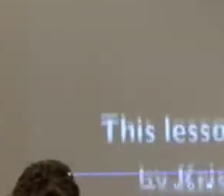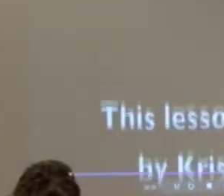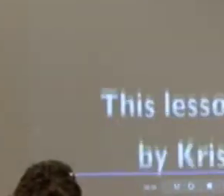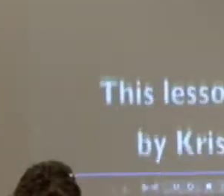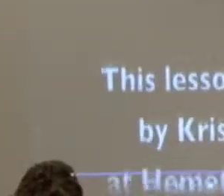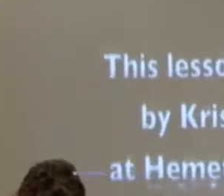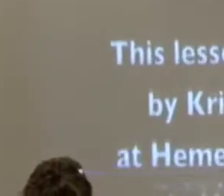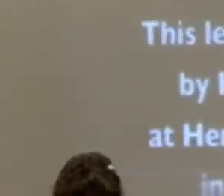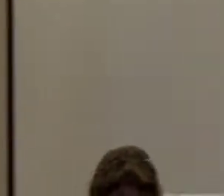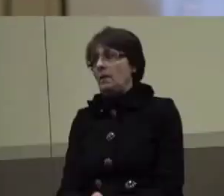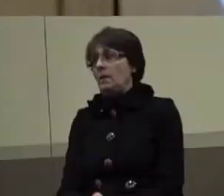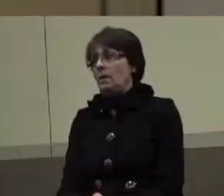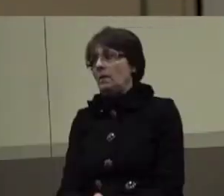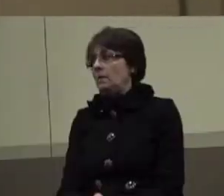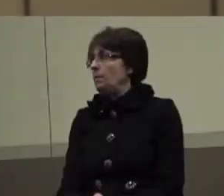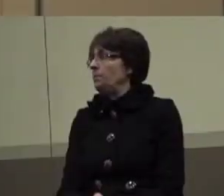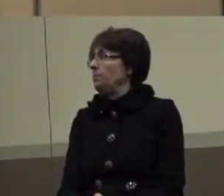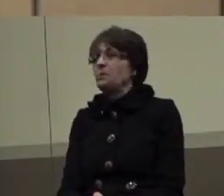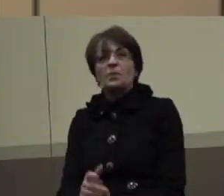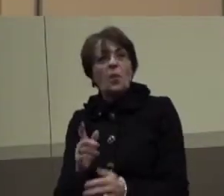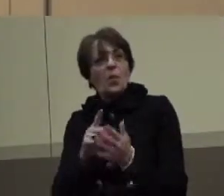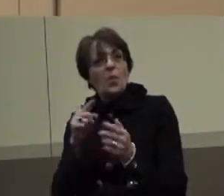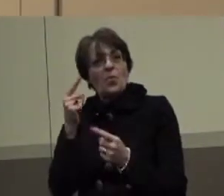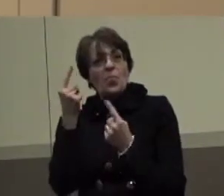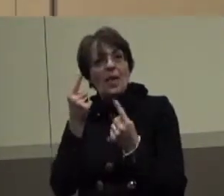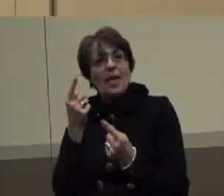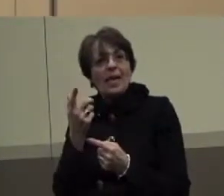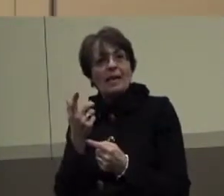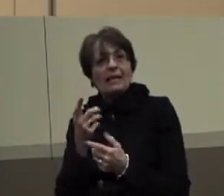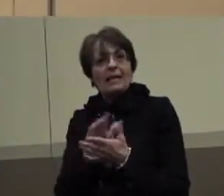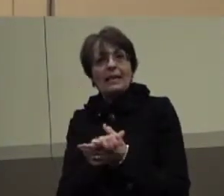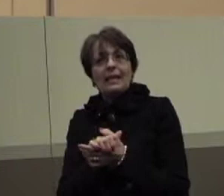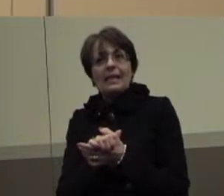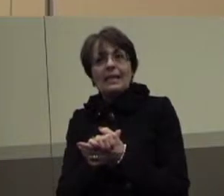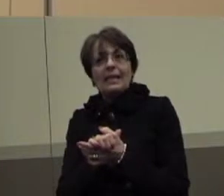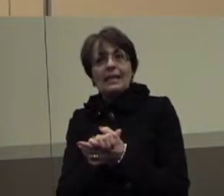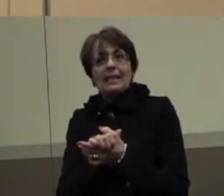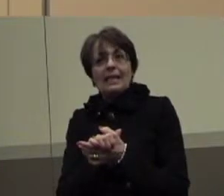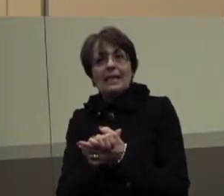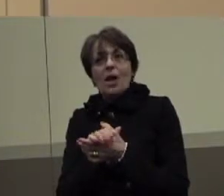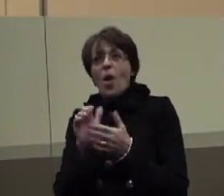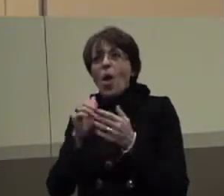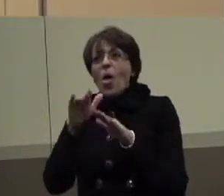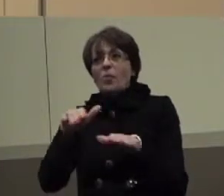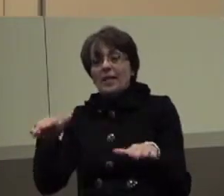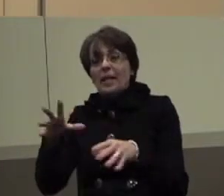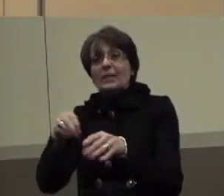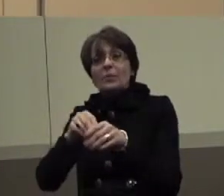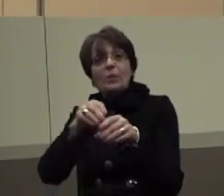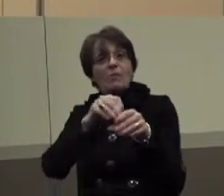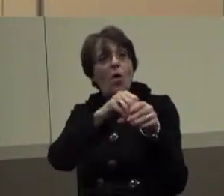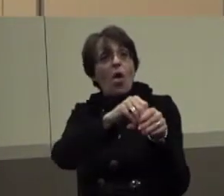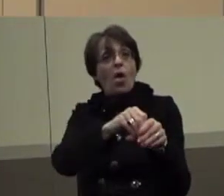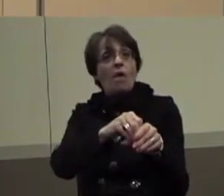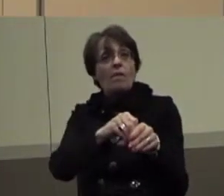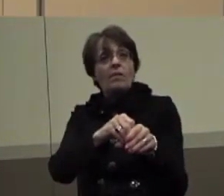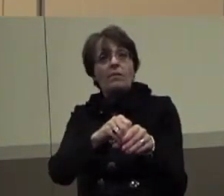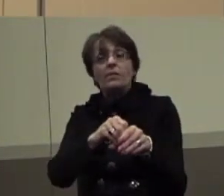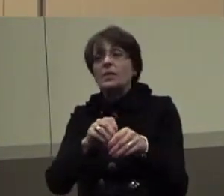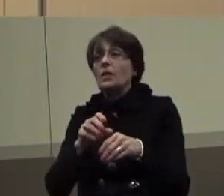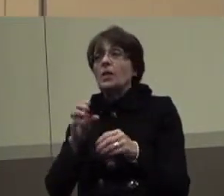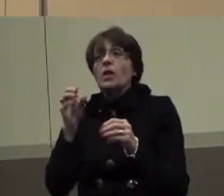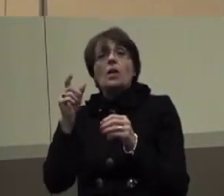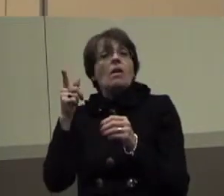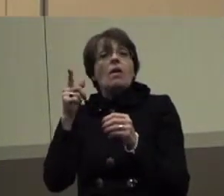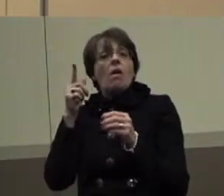end of that. So what do you think? Anybody got, all the kids were involved. Nobody was off